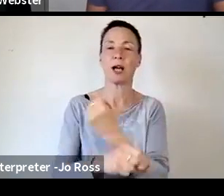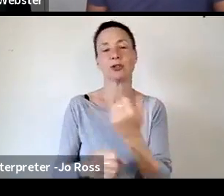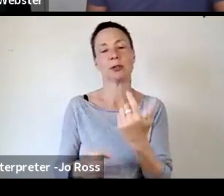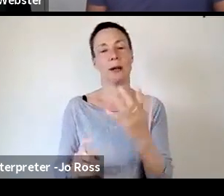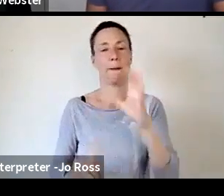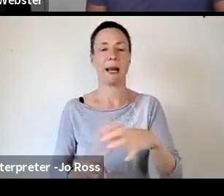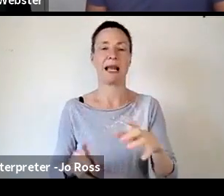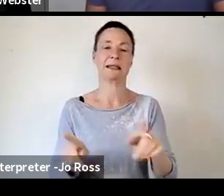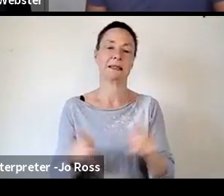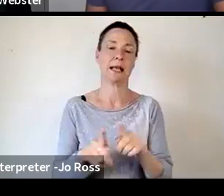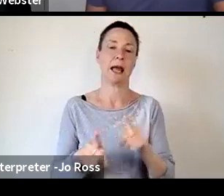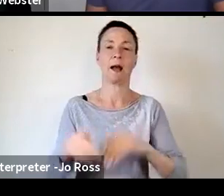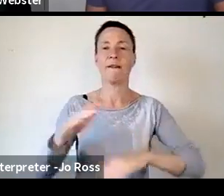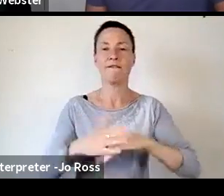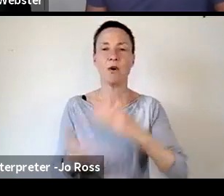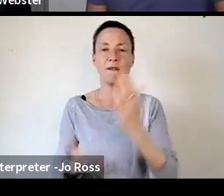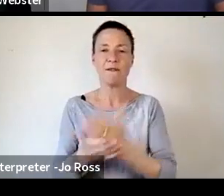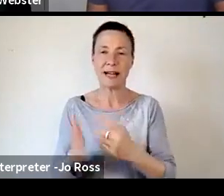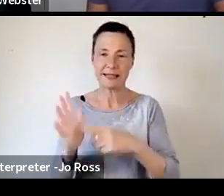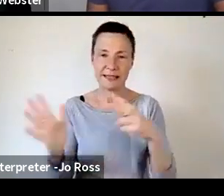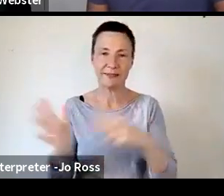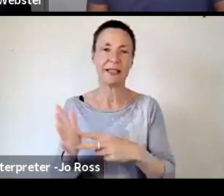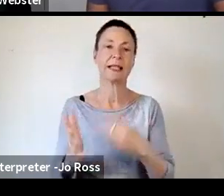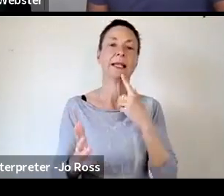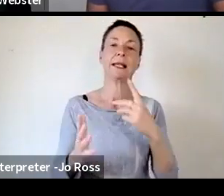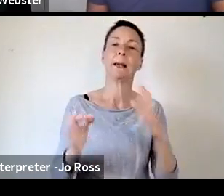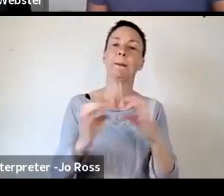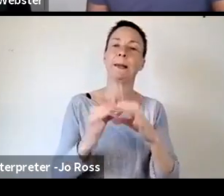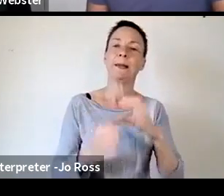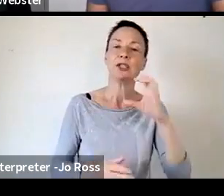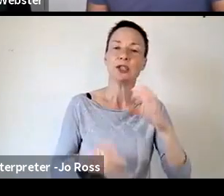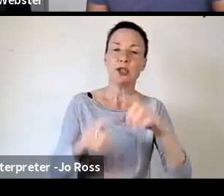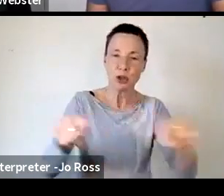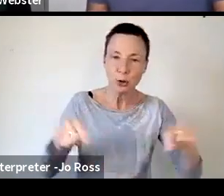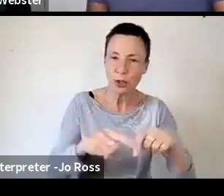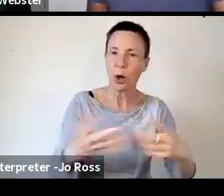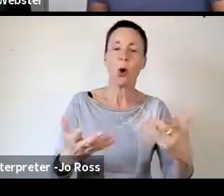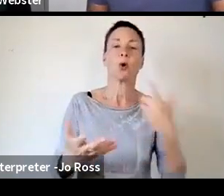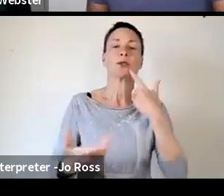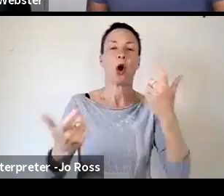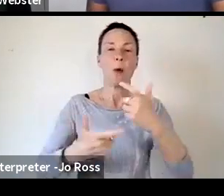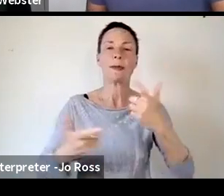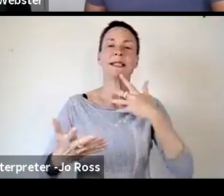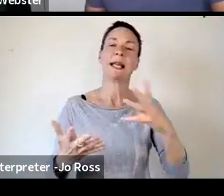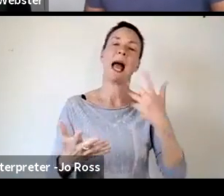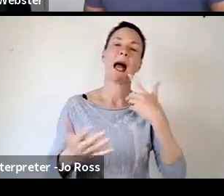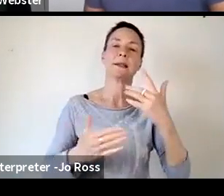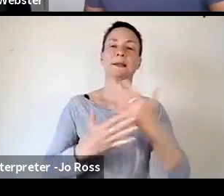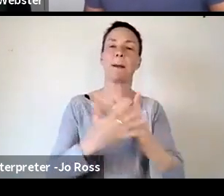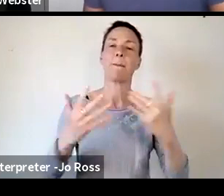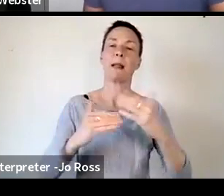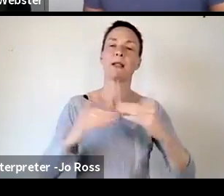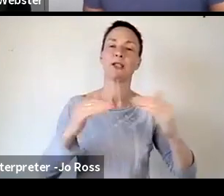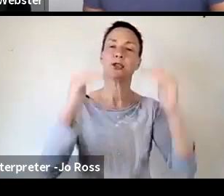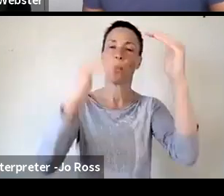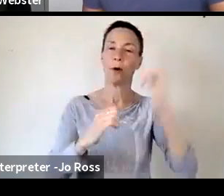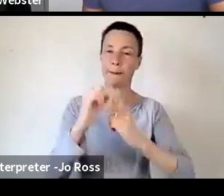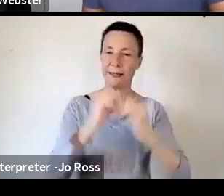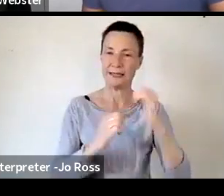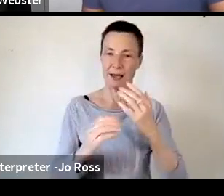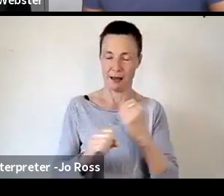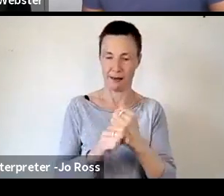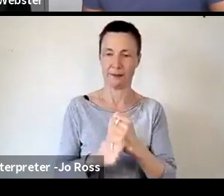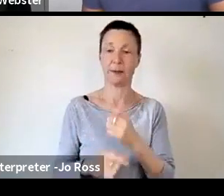like Full Fat TV, BB Studios, comedy, and multi-story media. Outside of